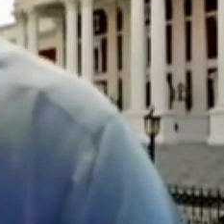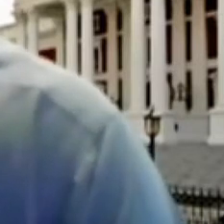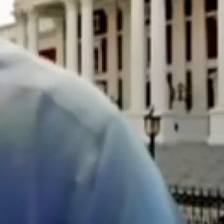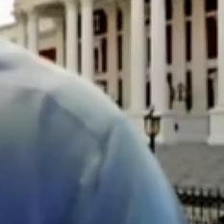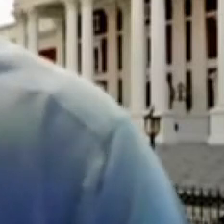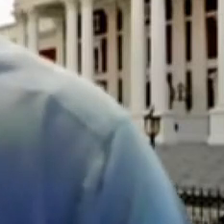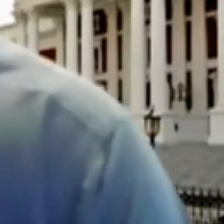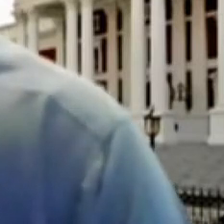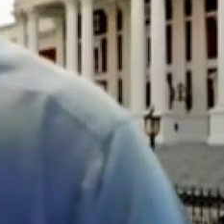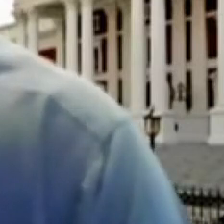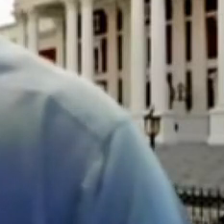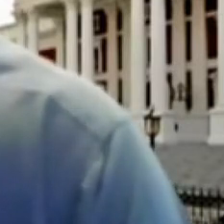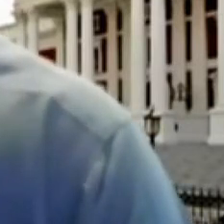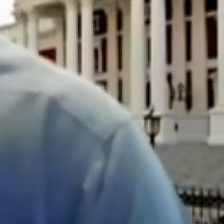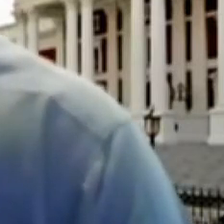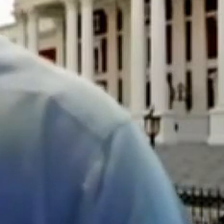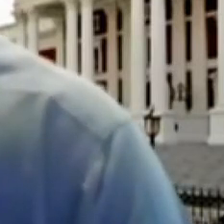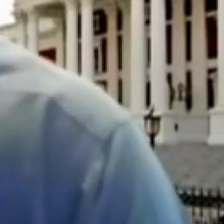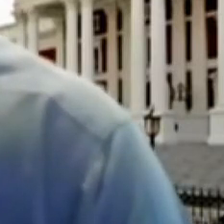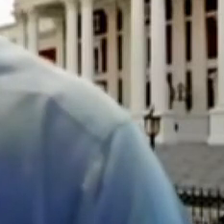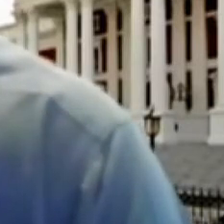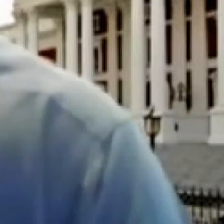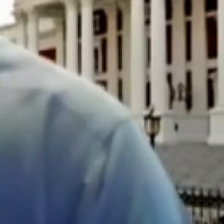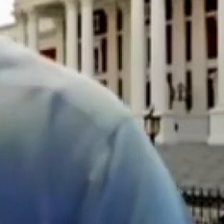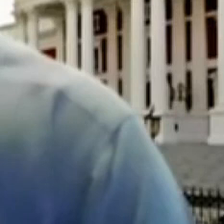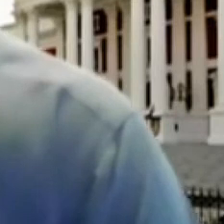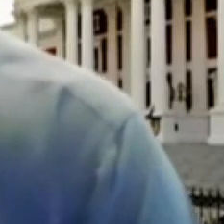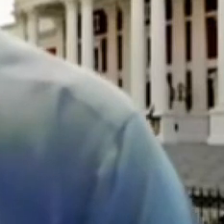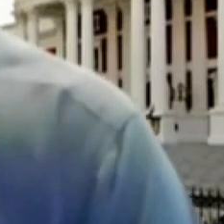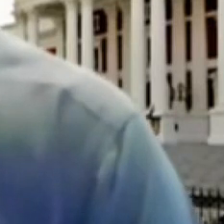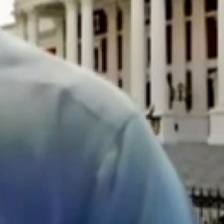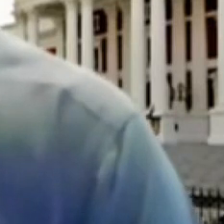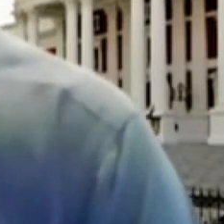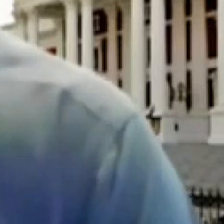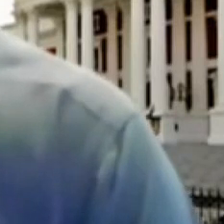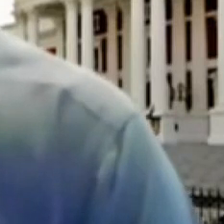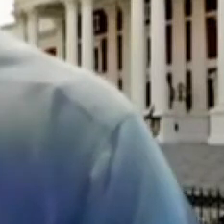up a very poor reputation over the last few years.